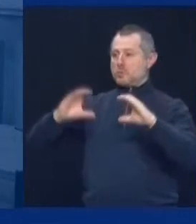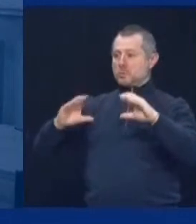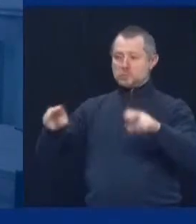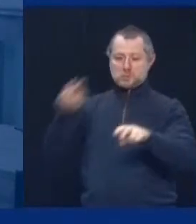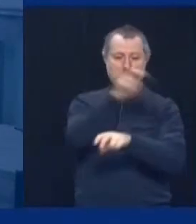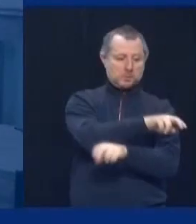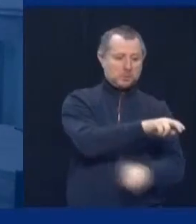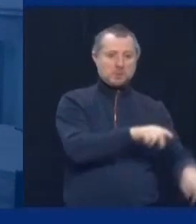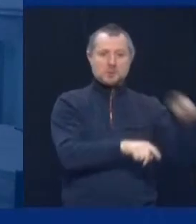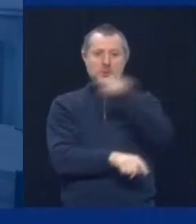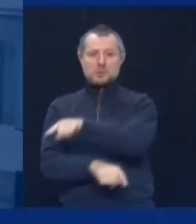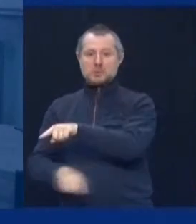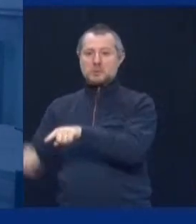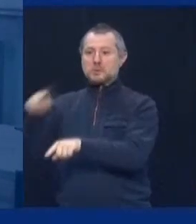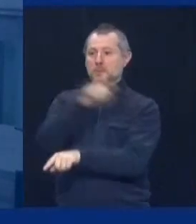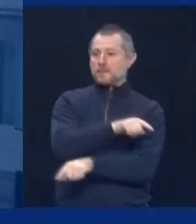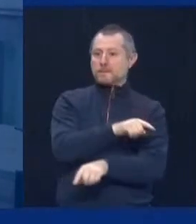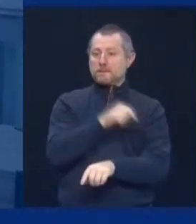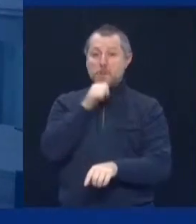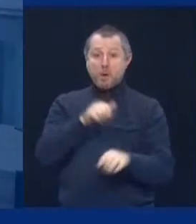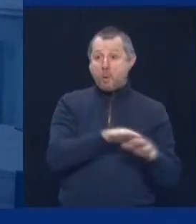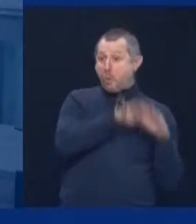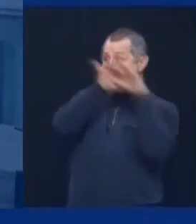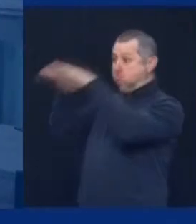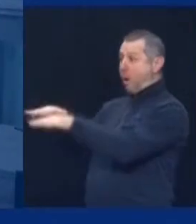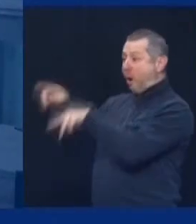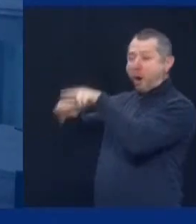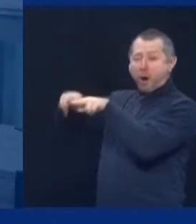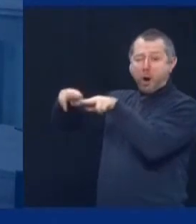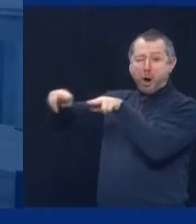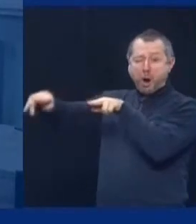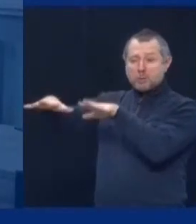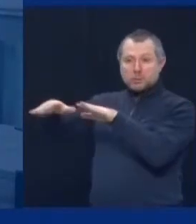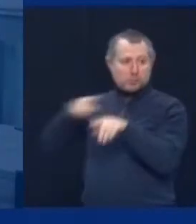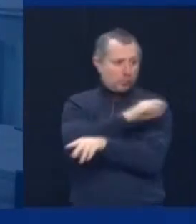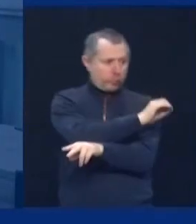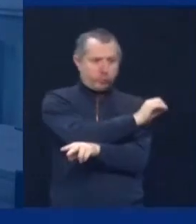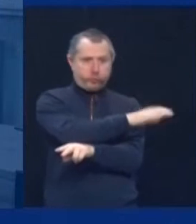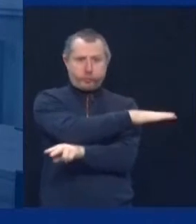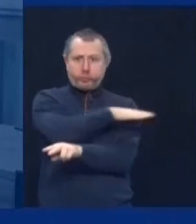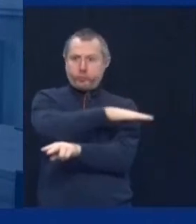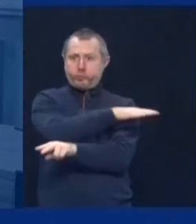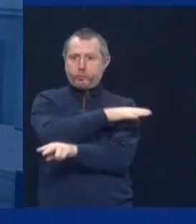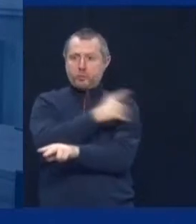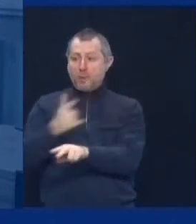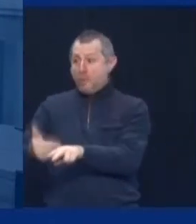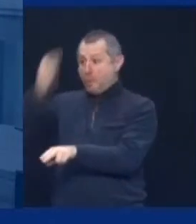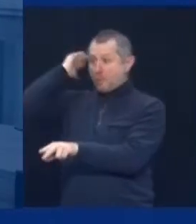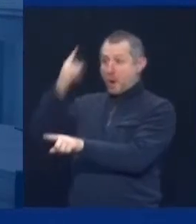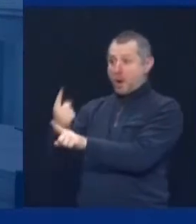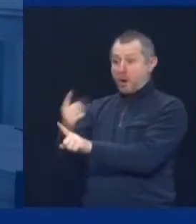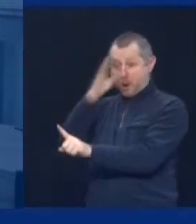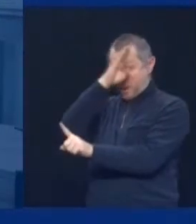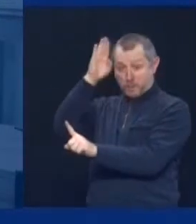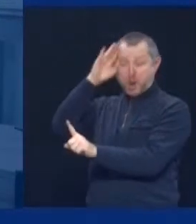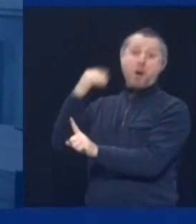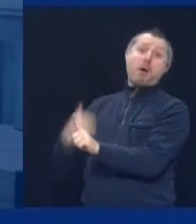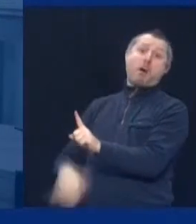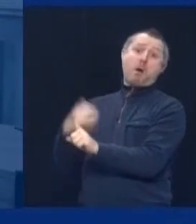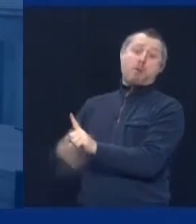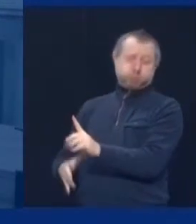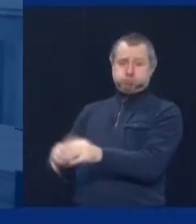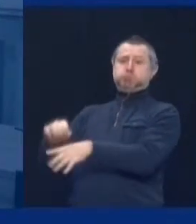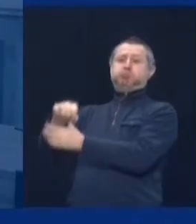one hospital getting overwhelmed, which is what we saw in the past. We had one hospital overwhelmed, and 5